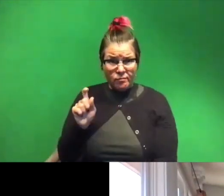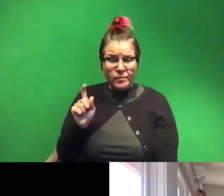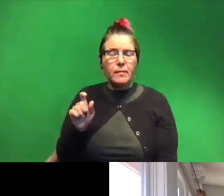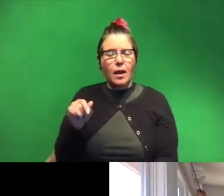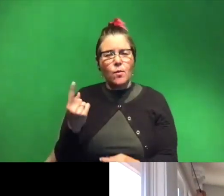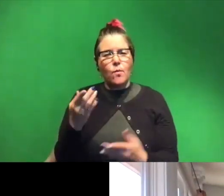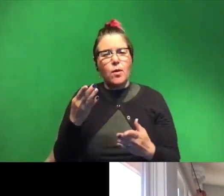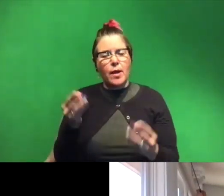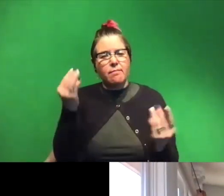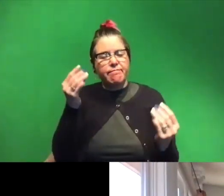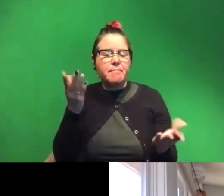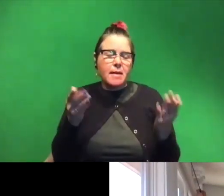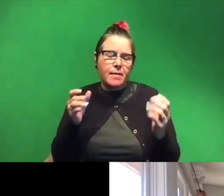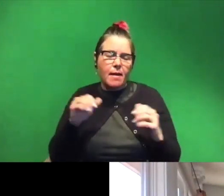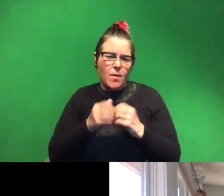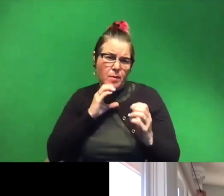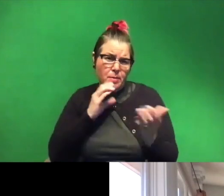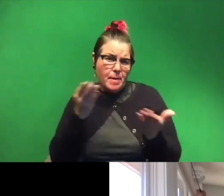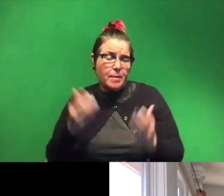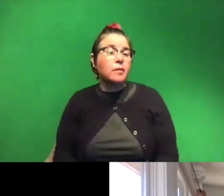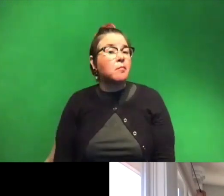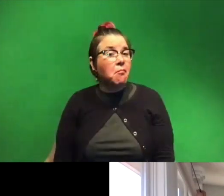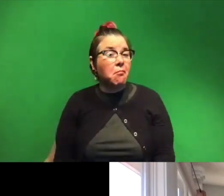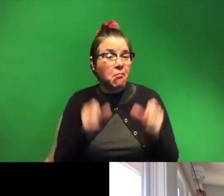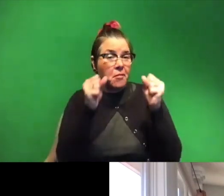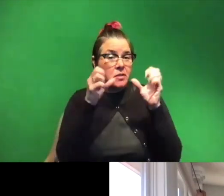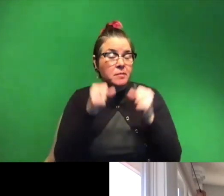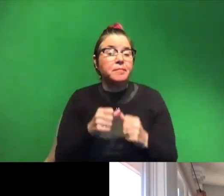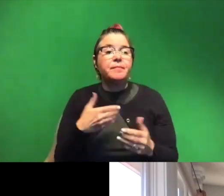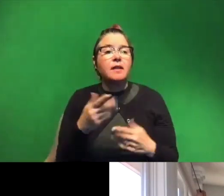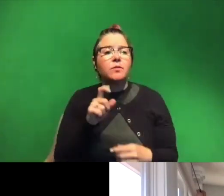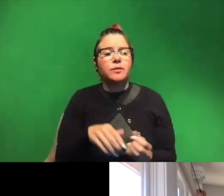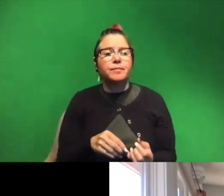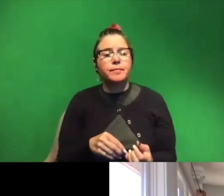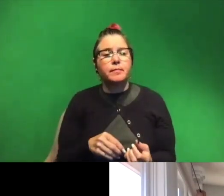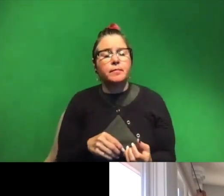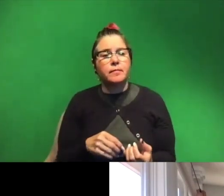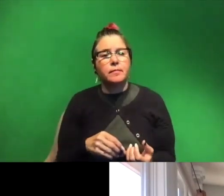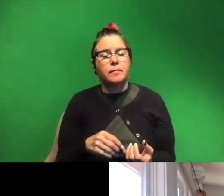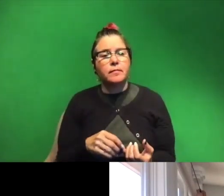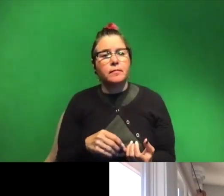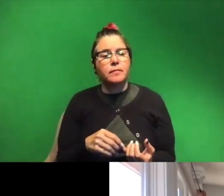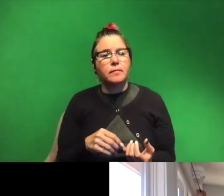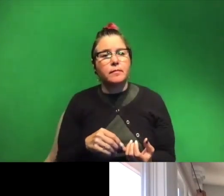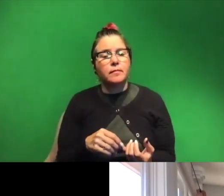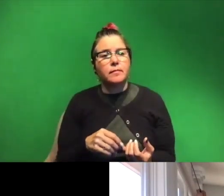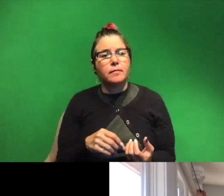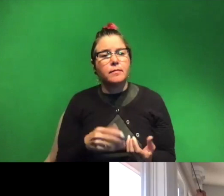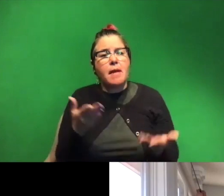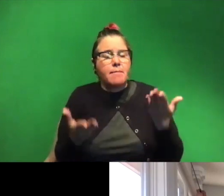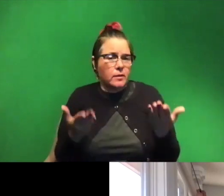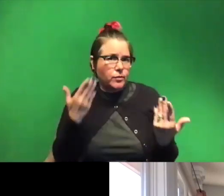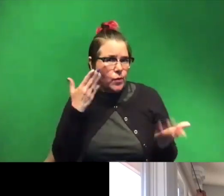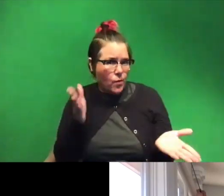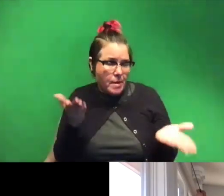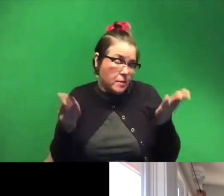that we think they might have communicated. Awesome. The next question that you may or